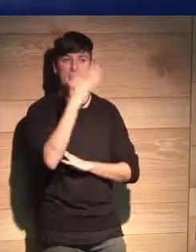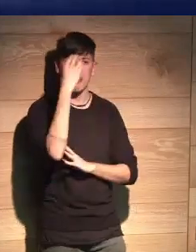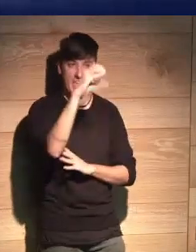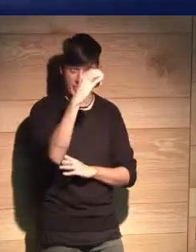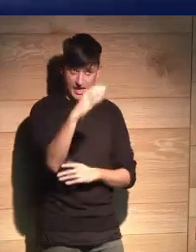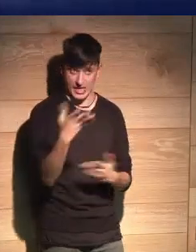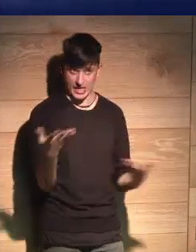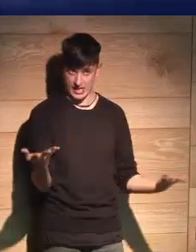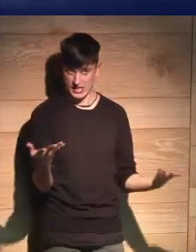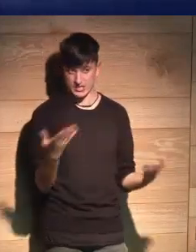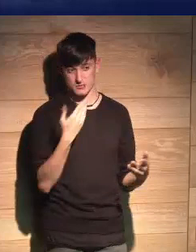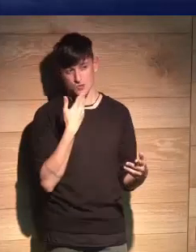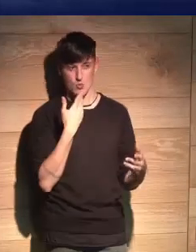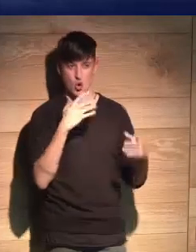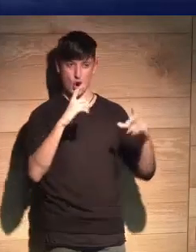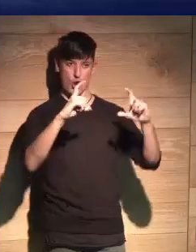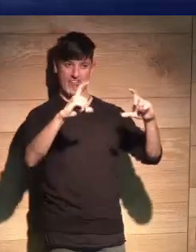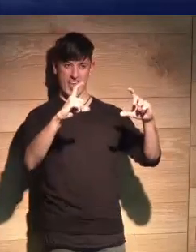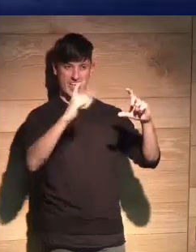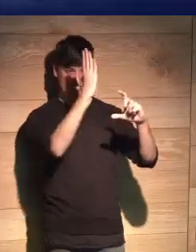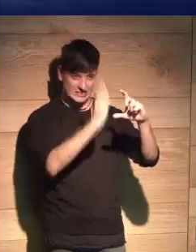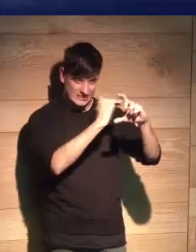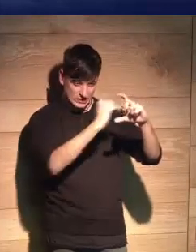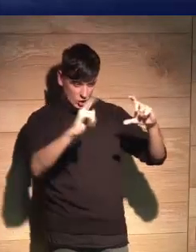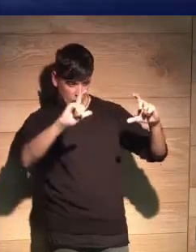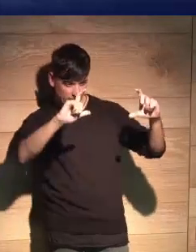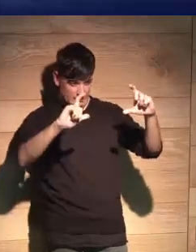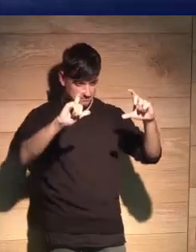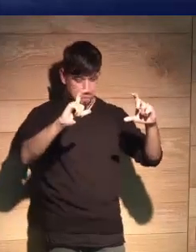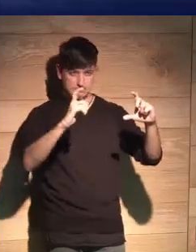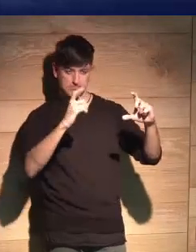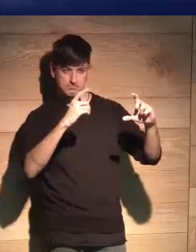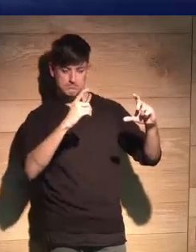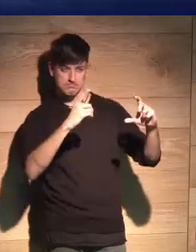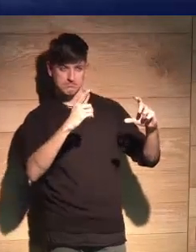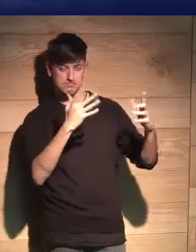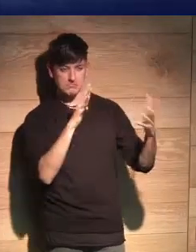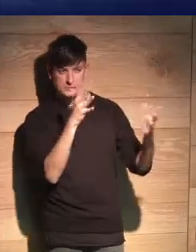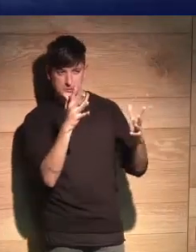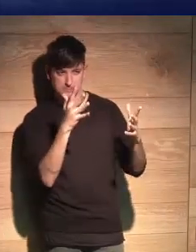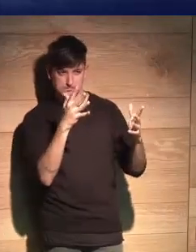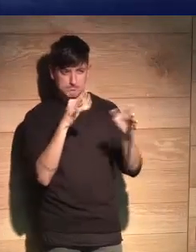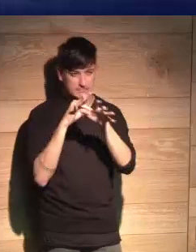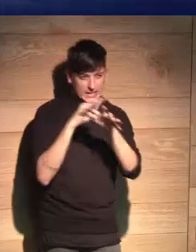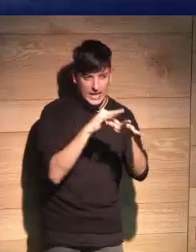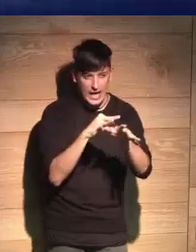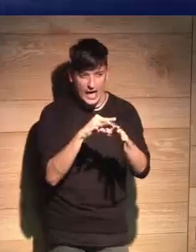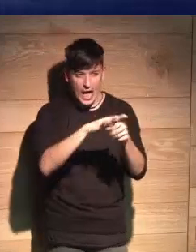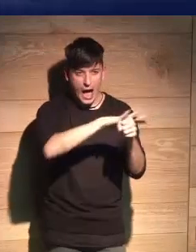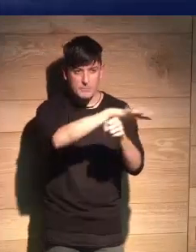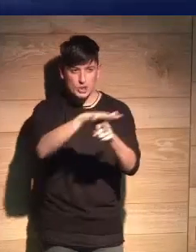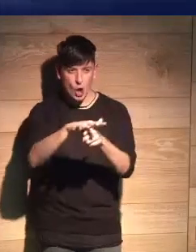we call science. These are coordinates that tell us that it's